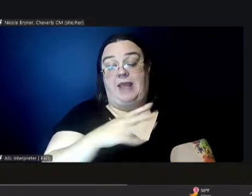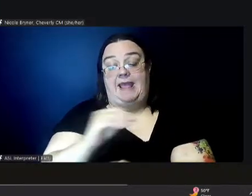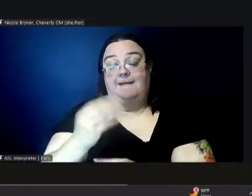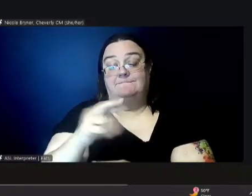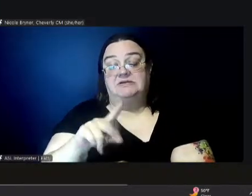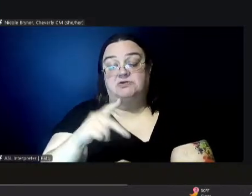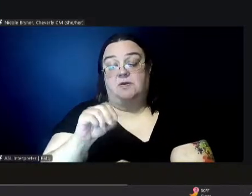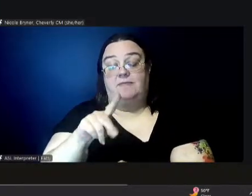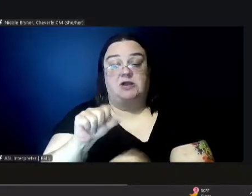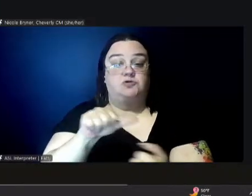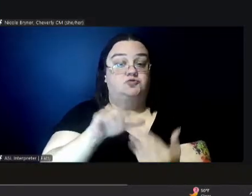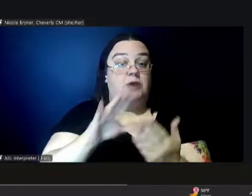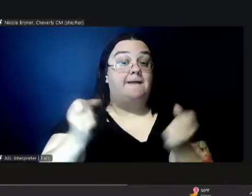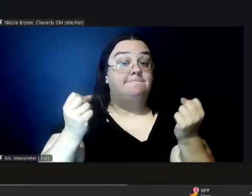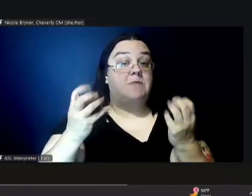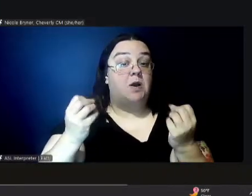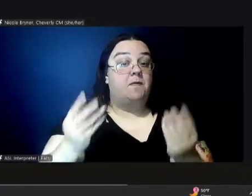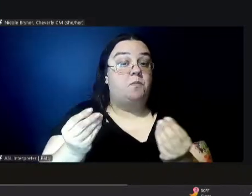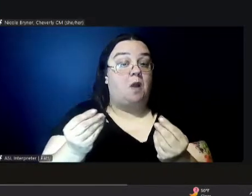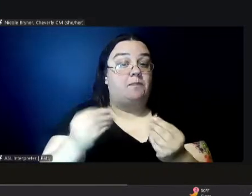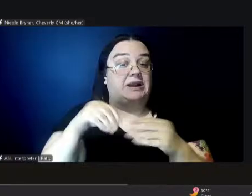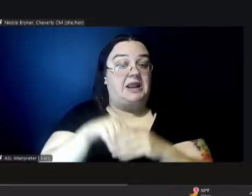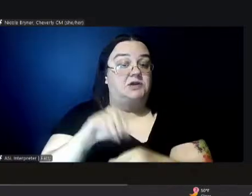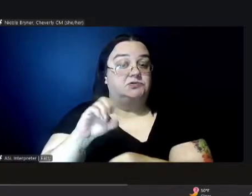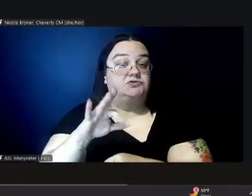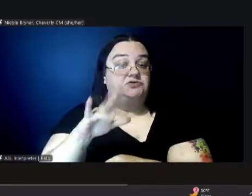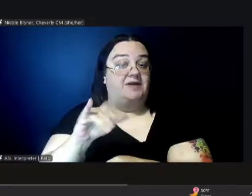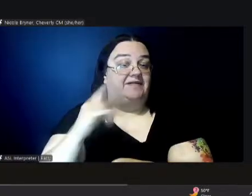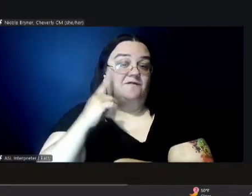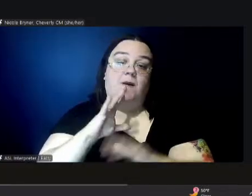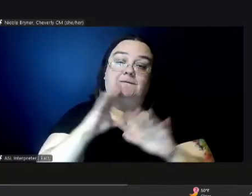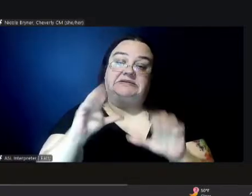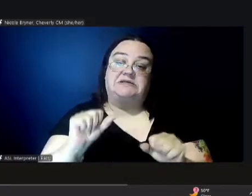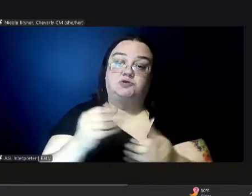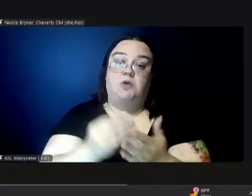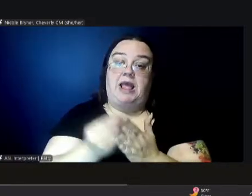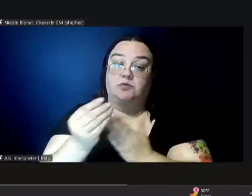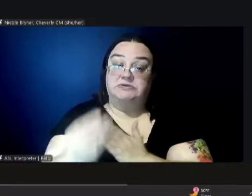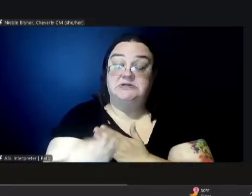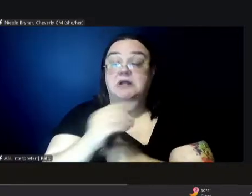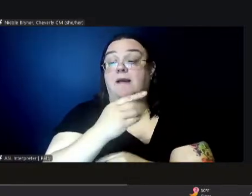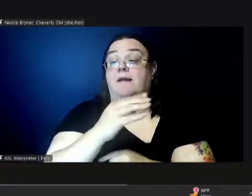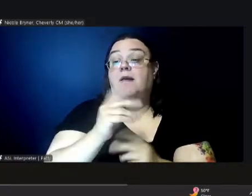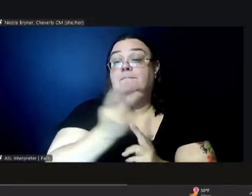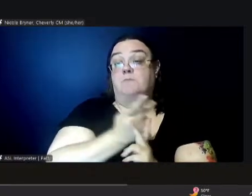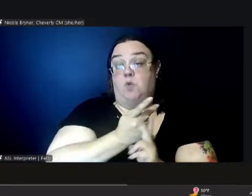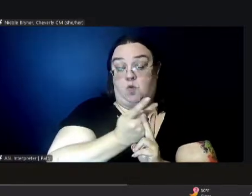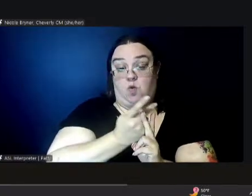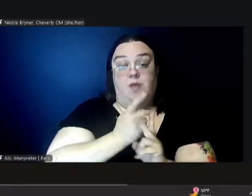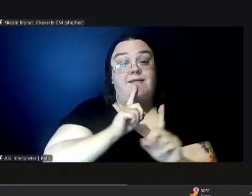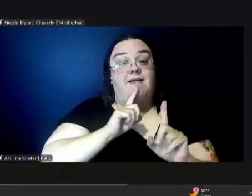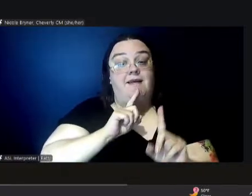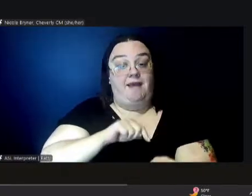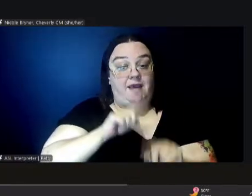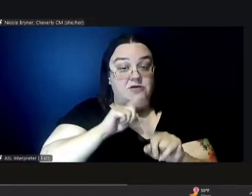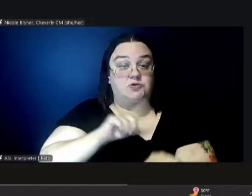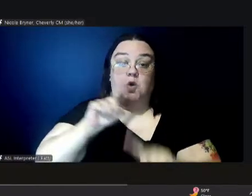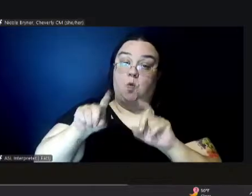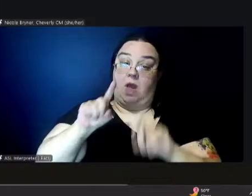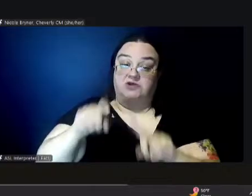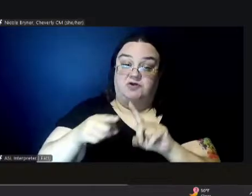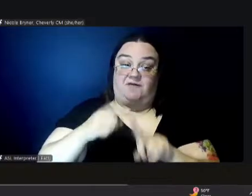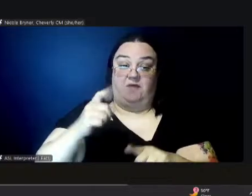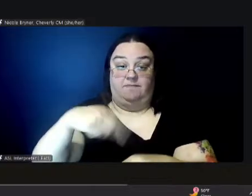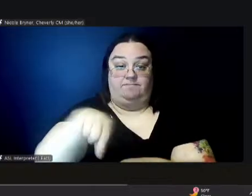multiple properties in Cheverly for potential acquisition. Mr. Galloway and Mr. Pounds answered questions from the mayor and council.